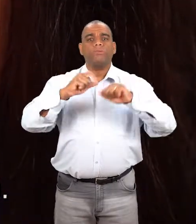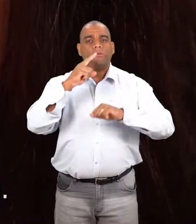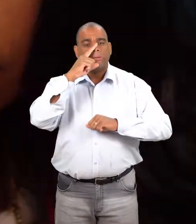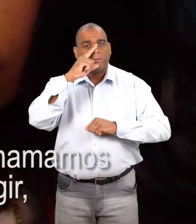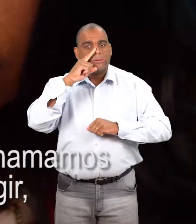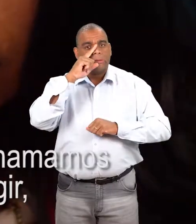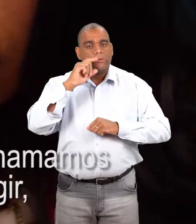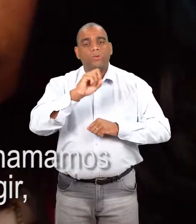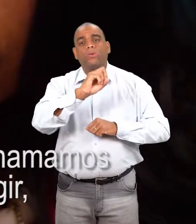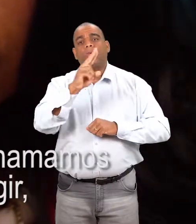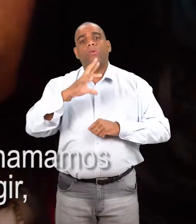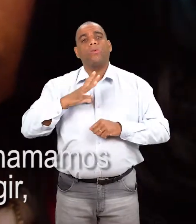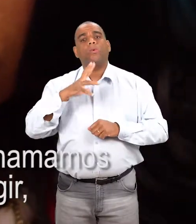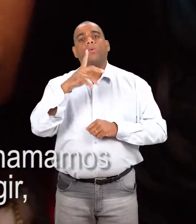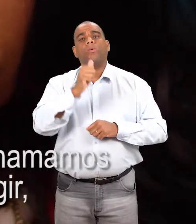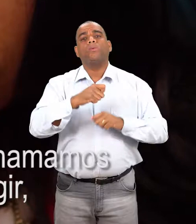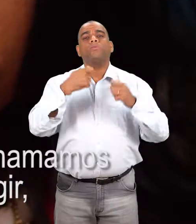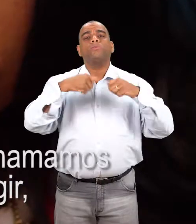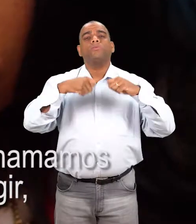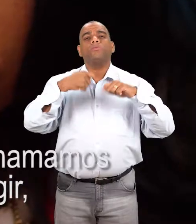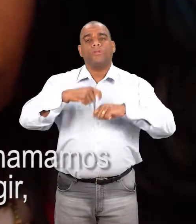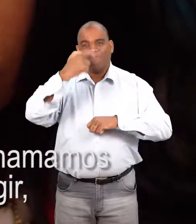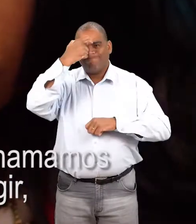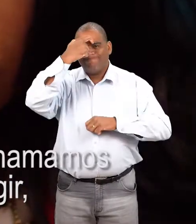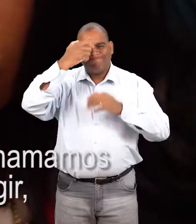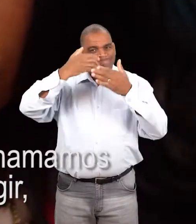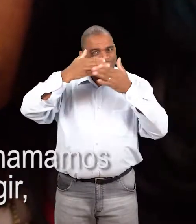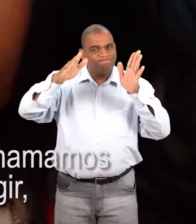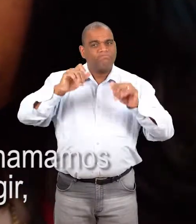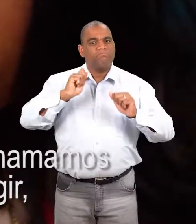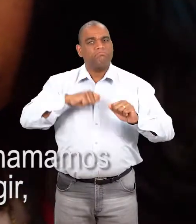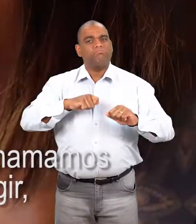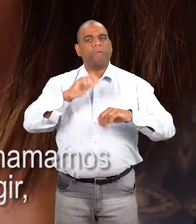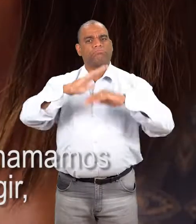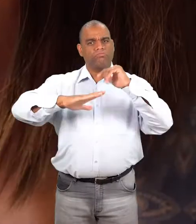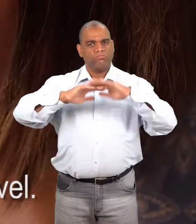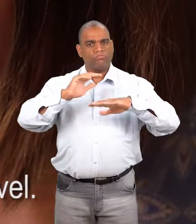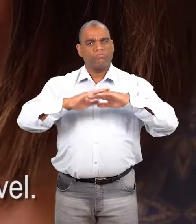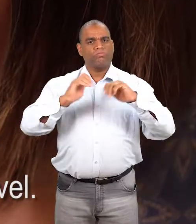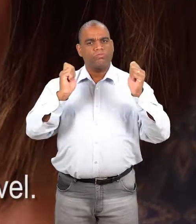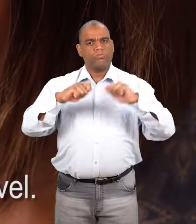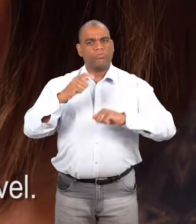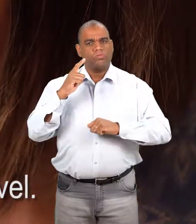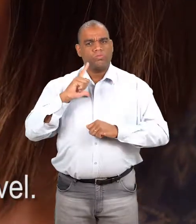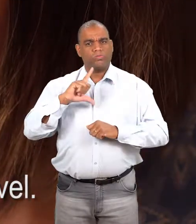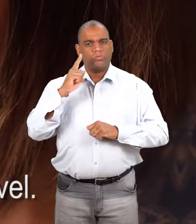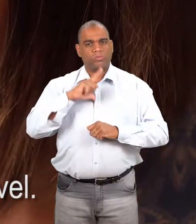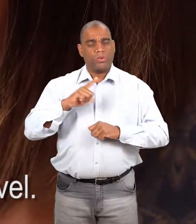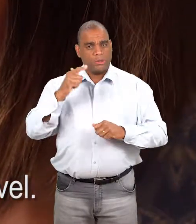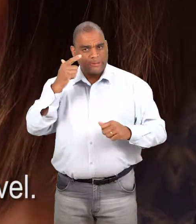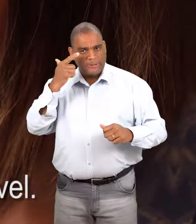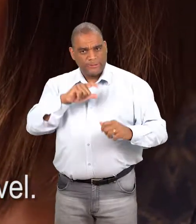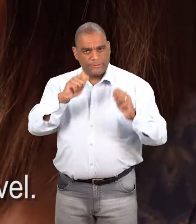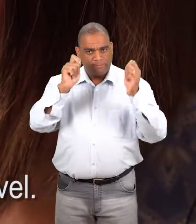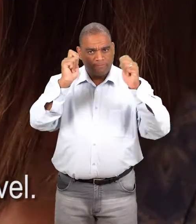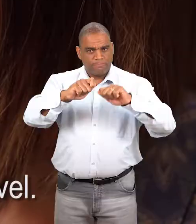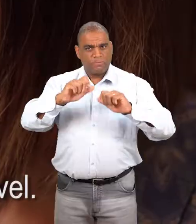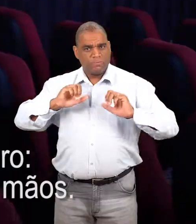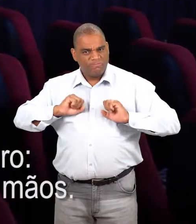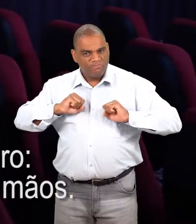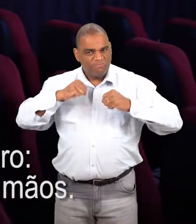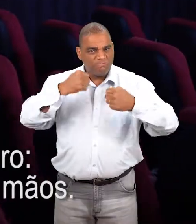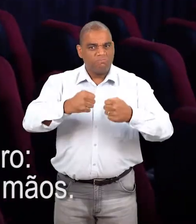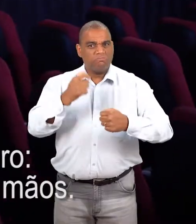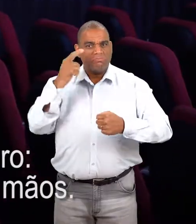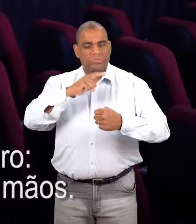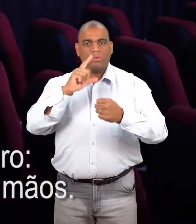risk. To do this, you'll need to have what we call a mental permission slip to act, becoming more aggressive than you ever thought possible.